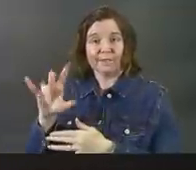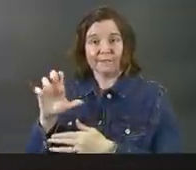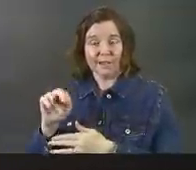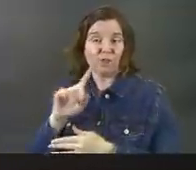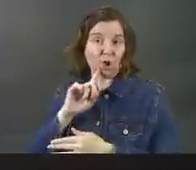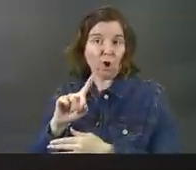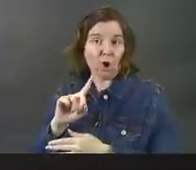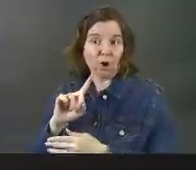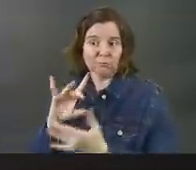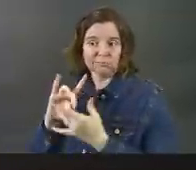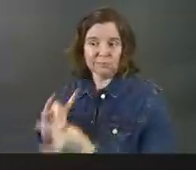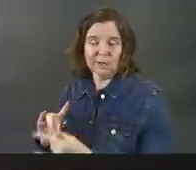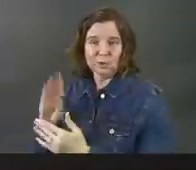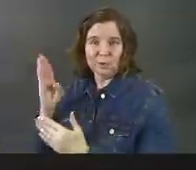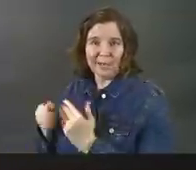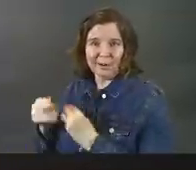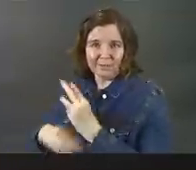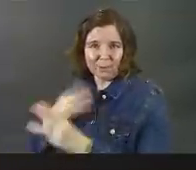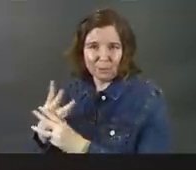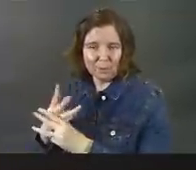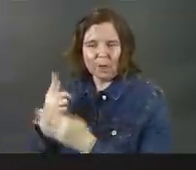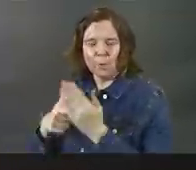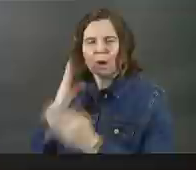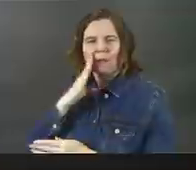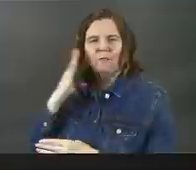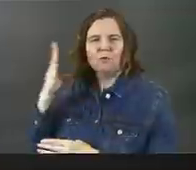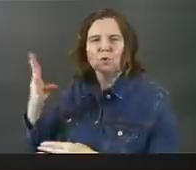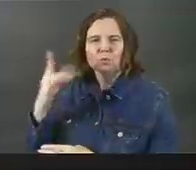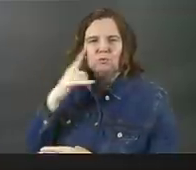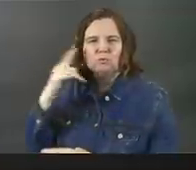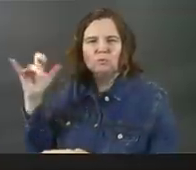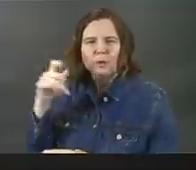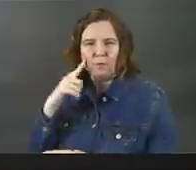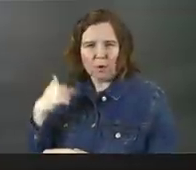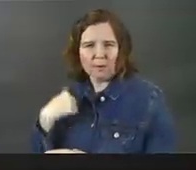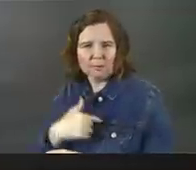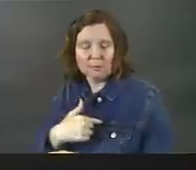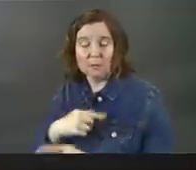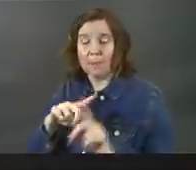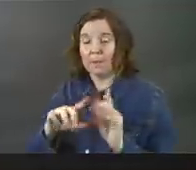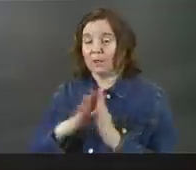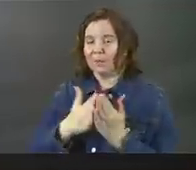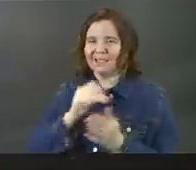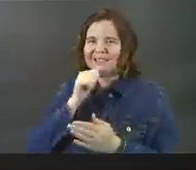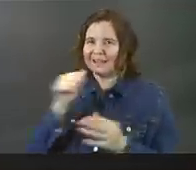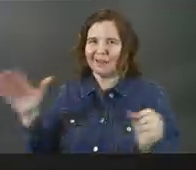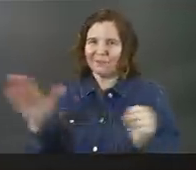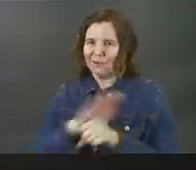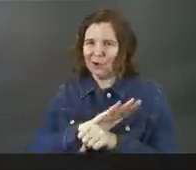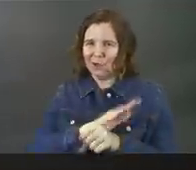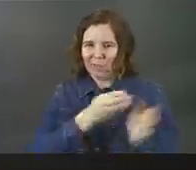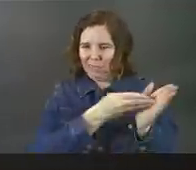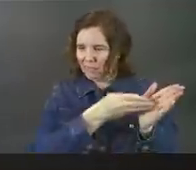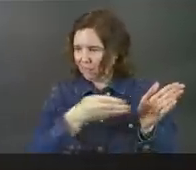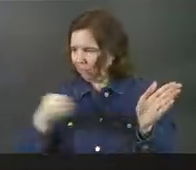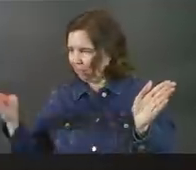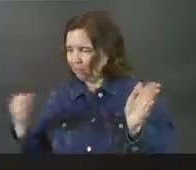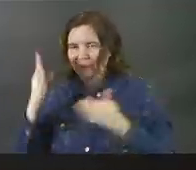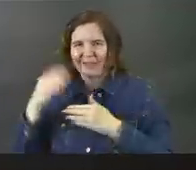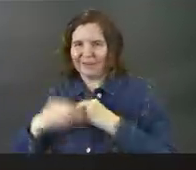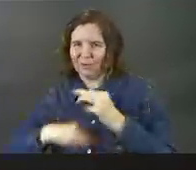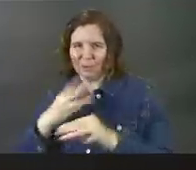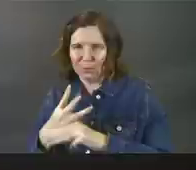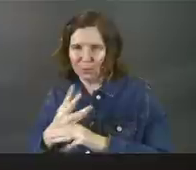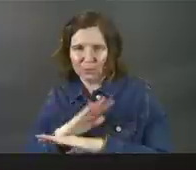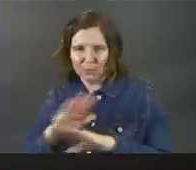that are about the end times and that are about what the future holds for us. But the book is not entirely about the end of the world